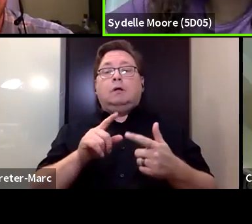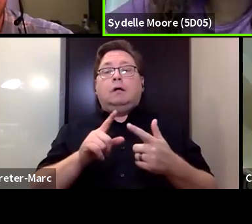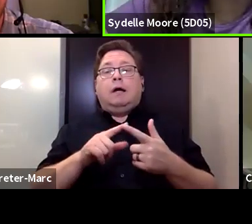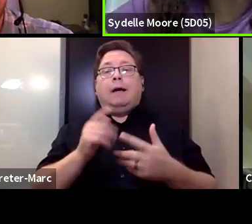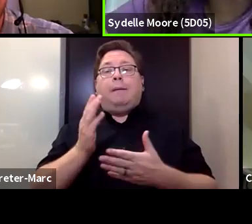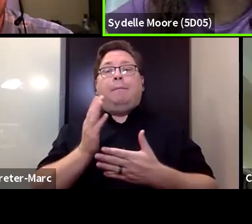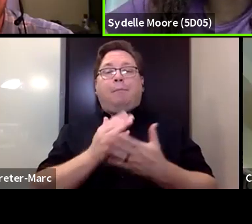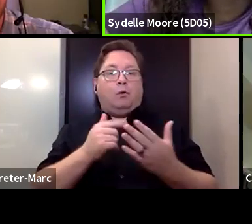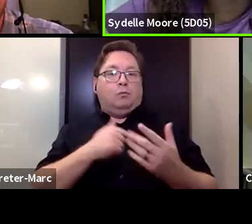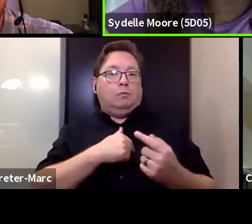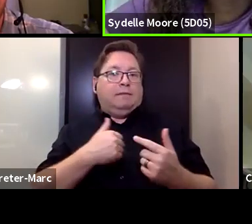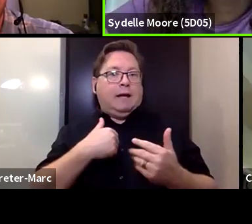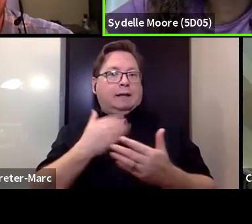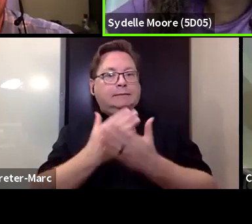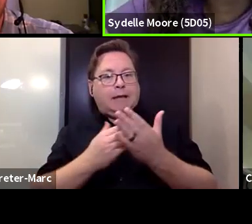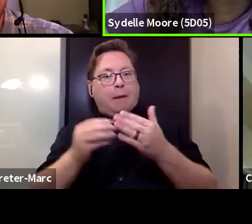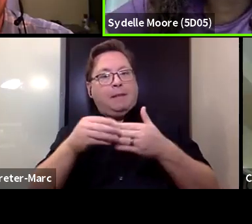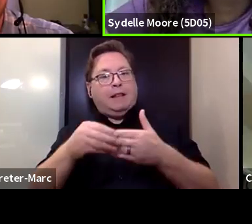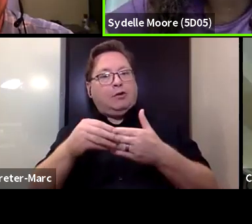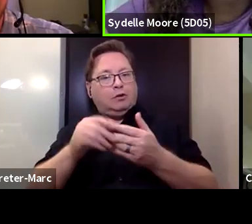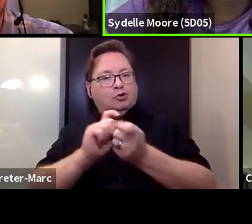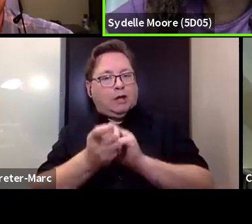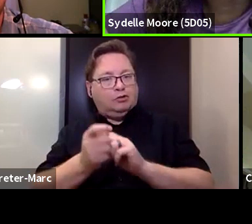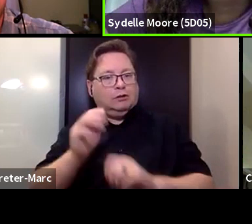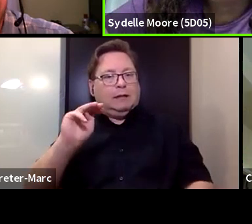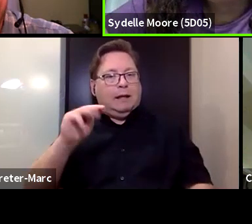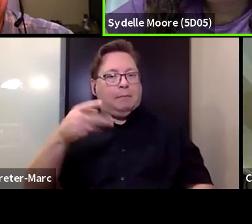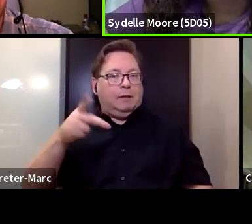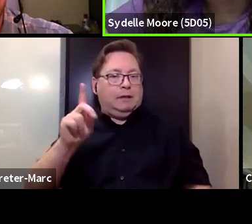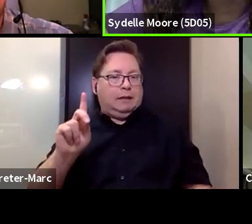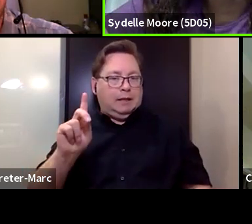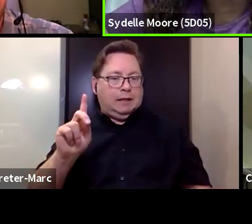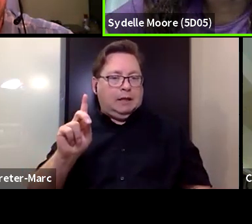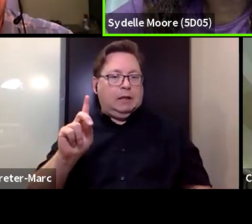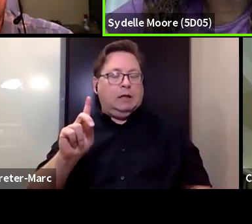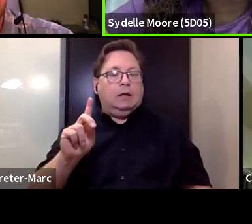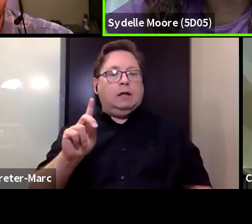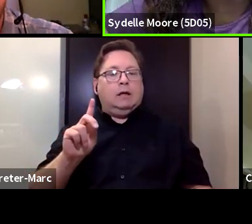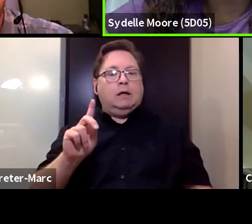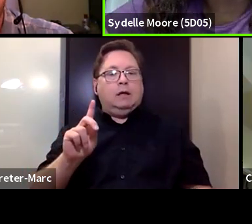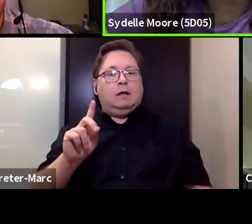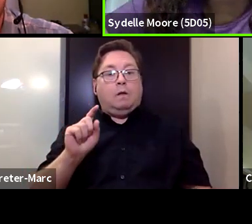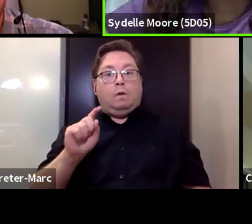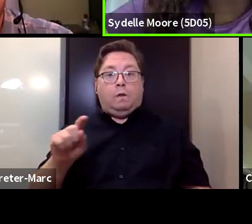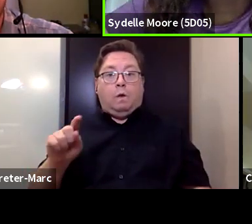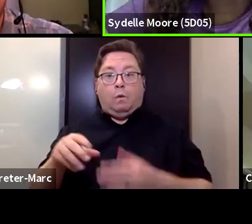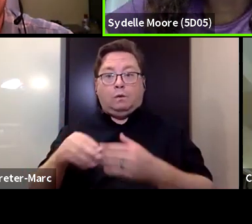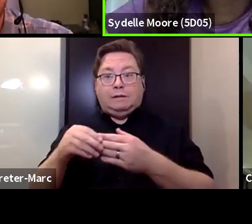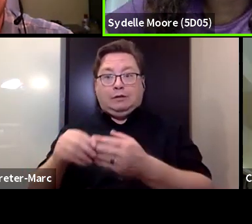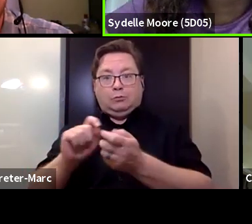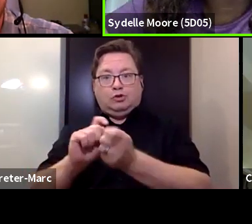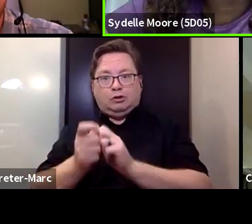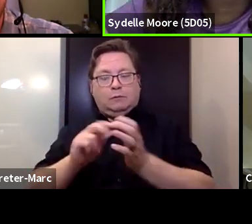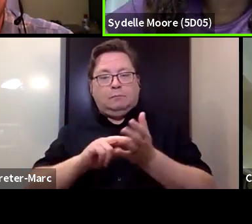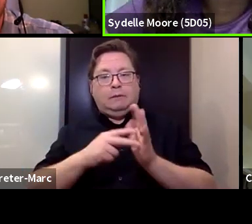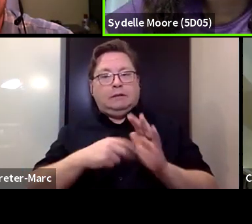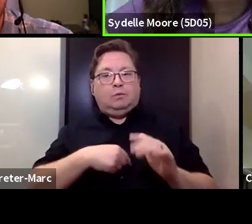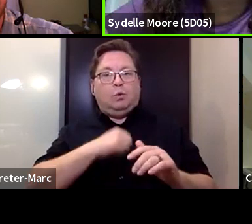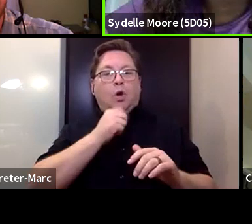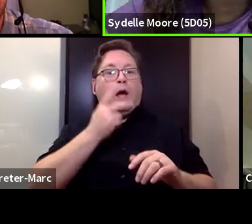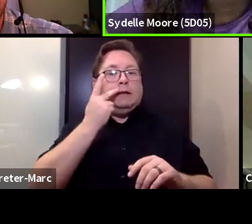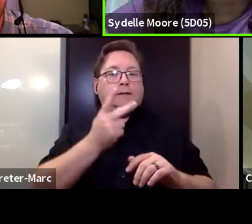we've had some leadership changes at MPD that have meant that we're not seeing the type of